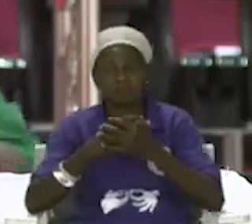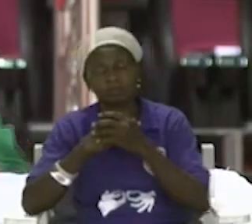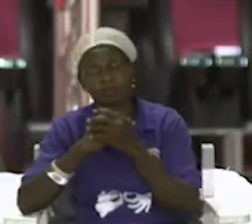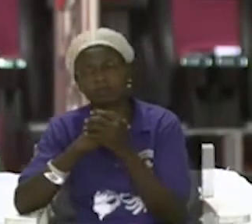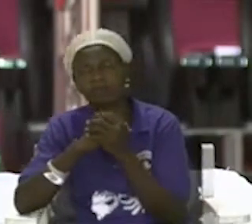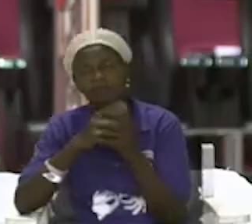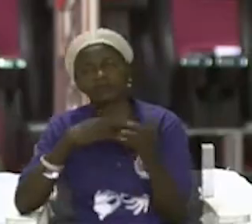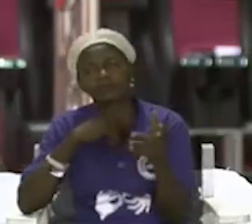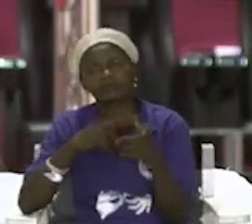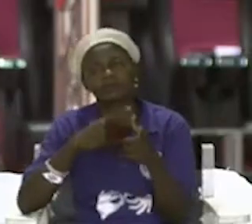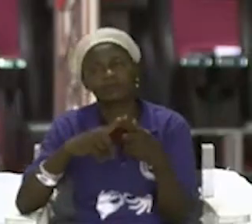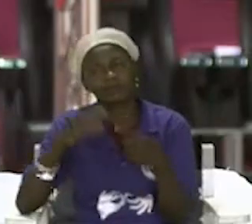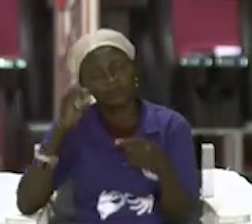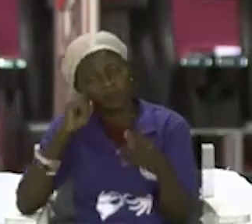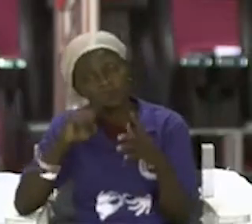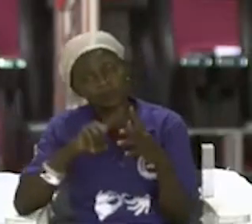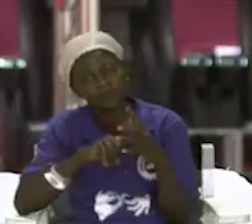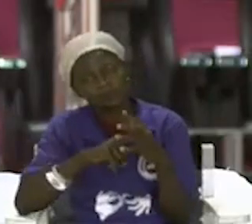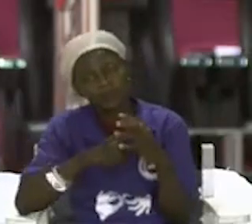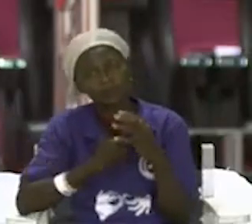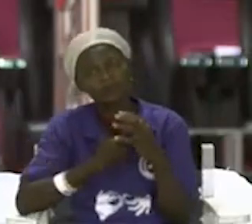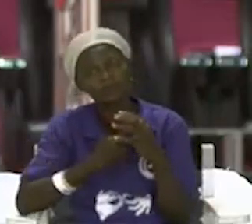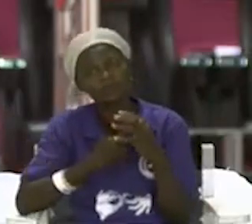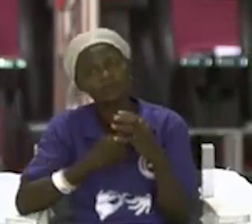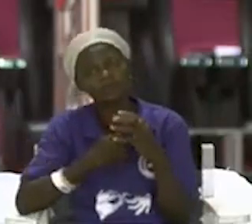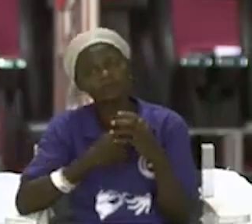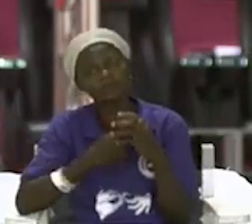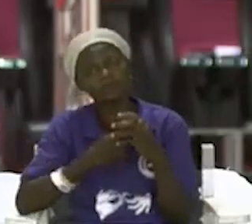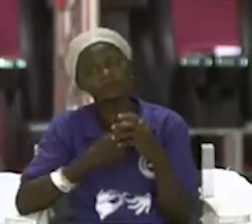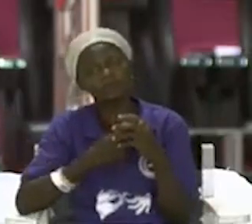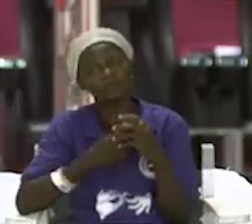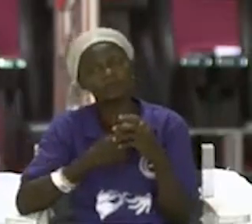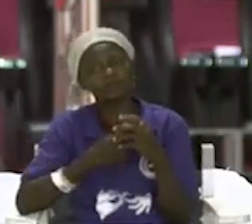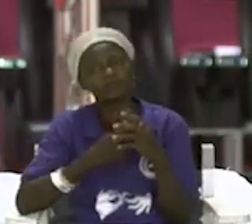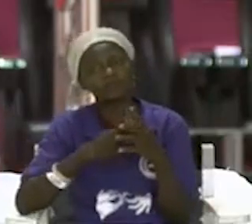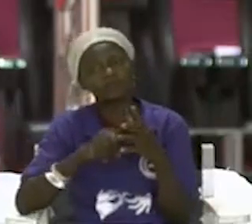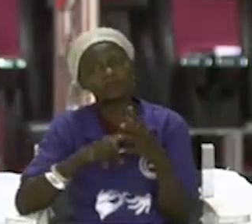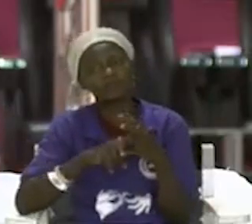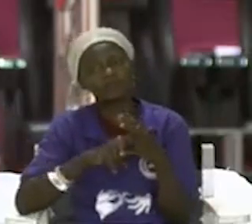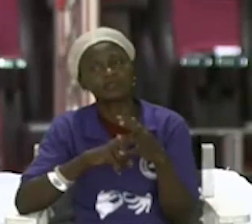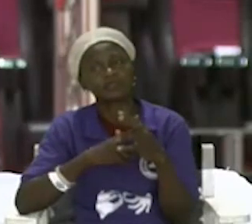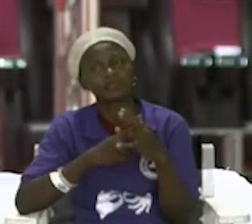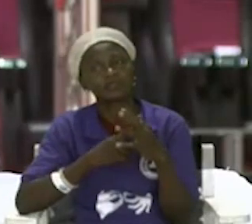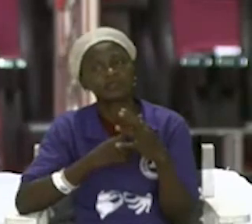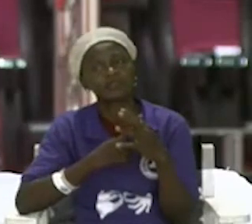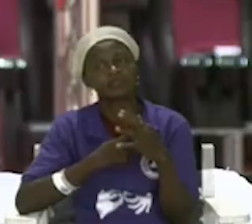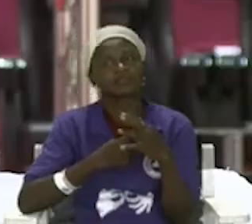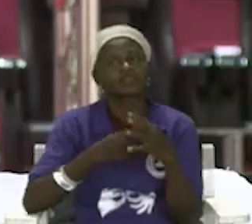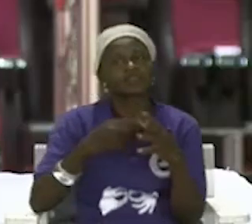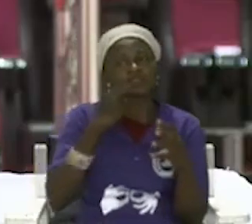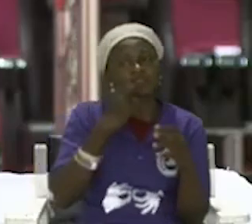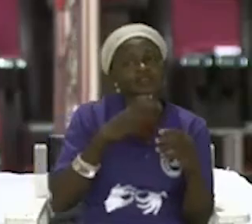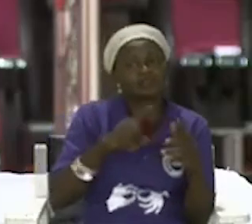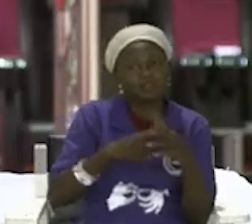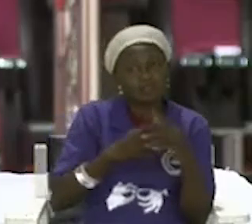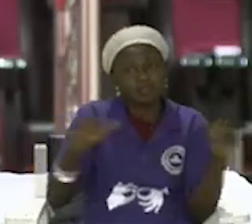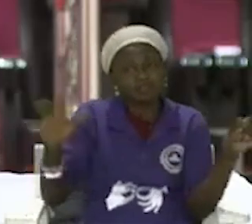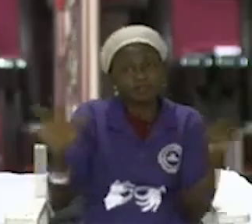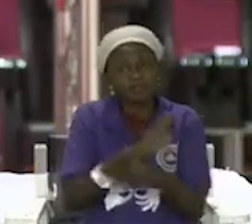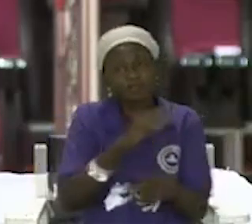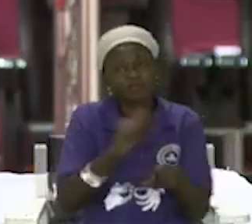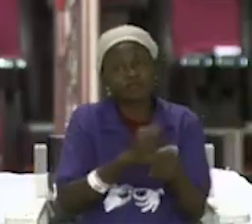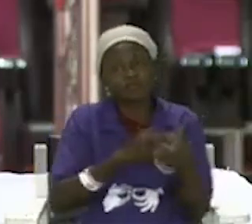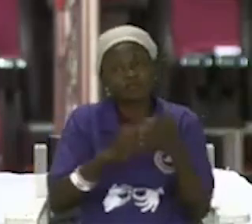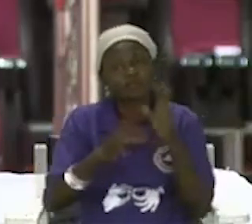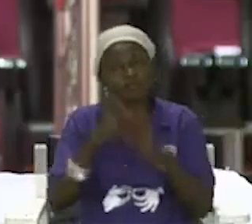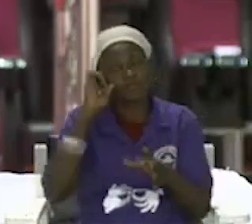And then he became born again and became filled with the Holy Spirit. He was on